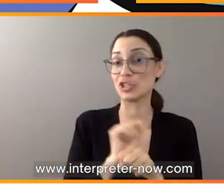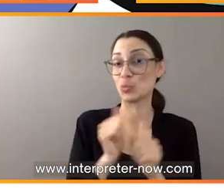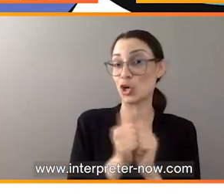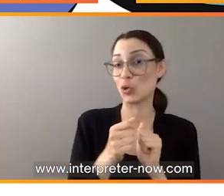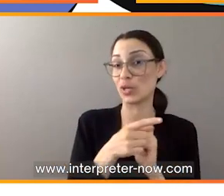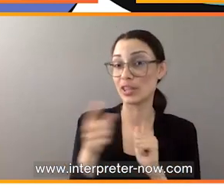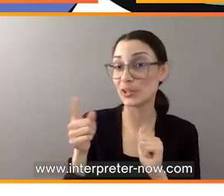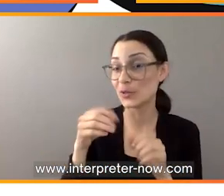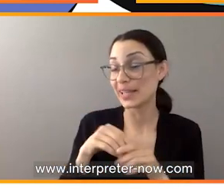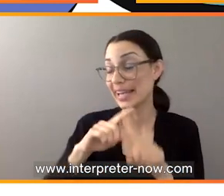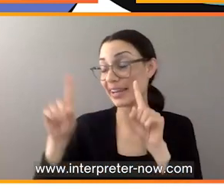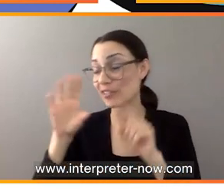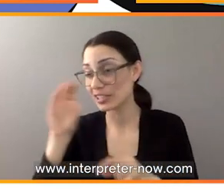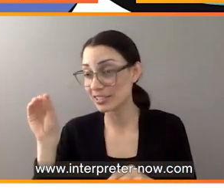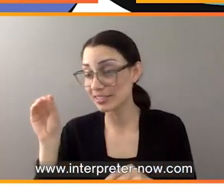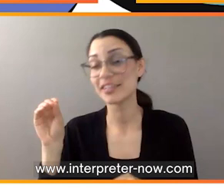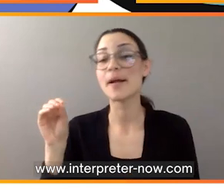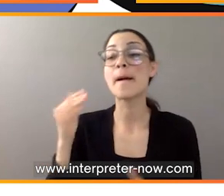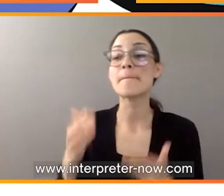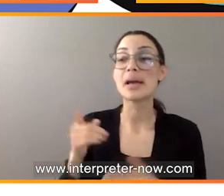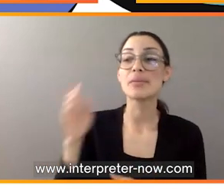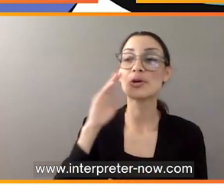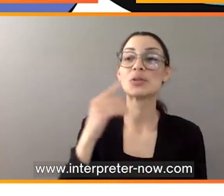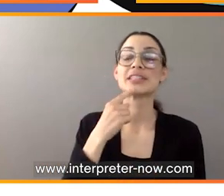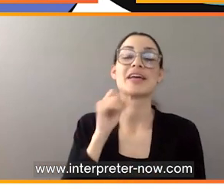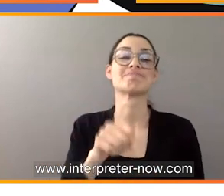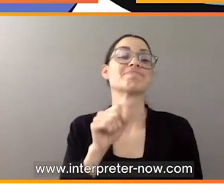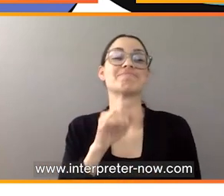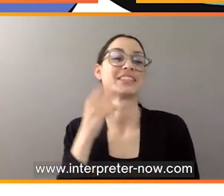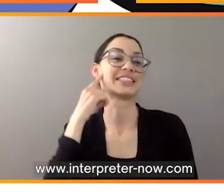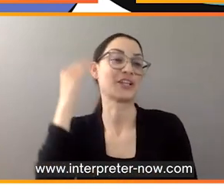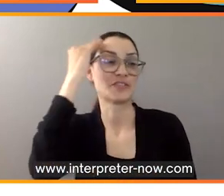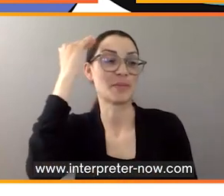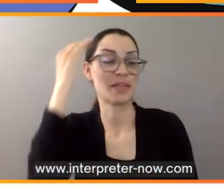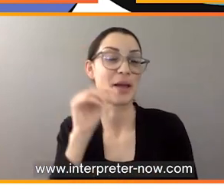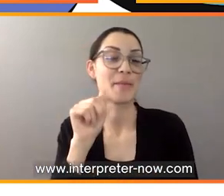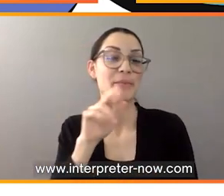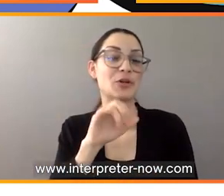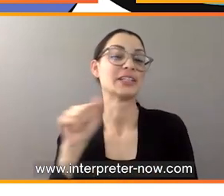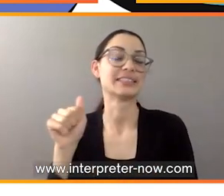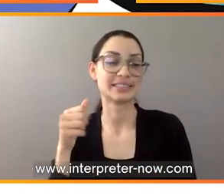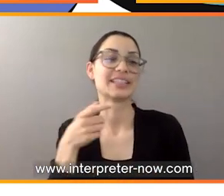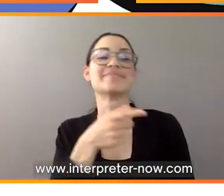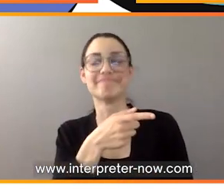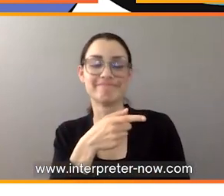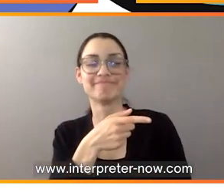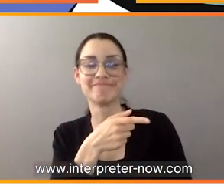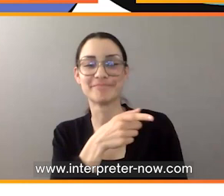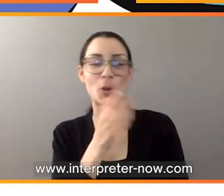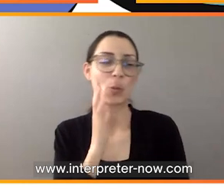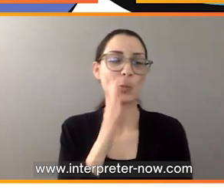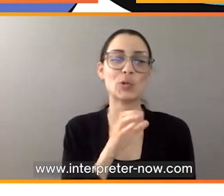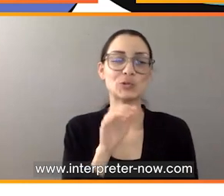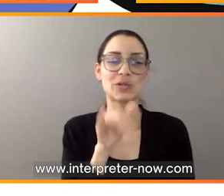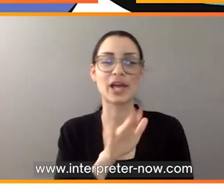your podcast, who I've had the chance to work with in other organizations, they'll probably say, wow, that sounds really familiar. That sounds like